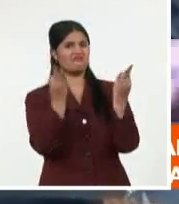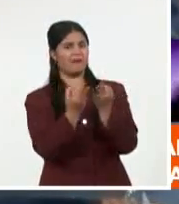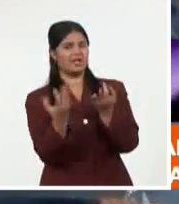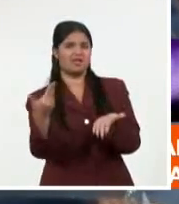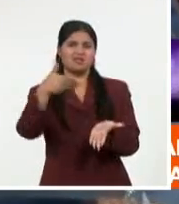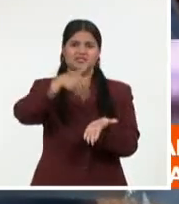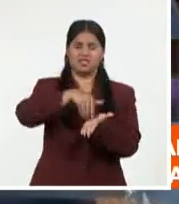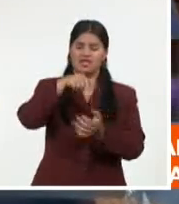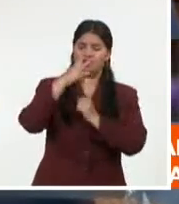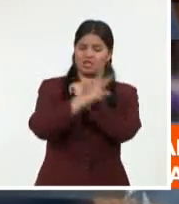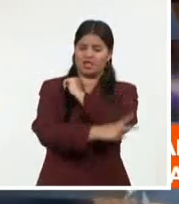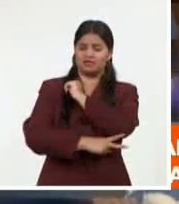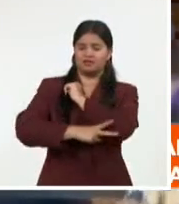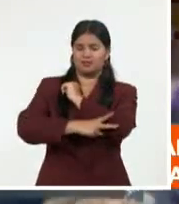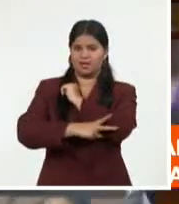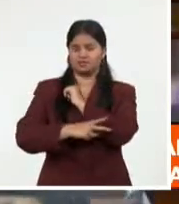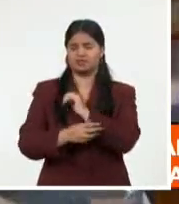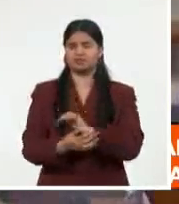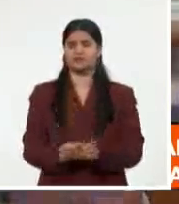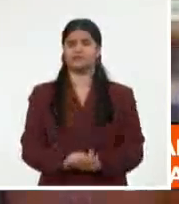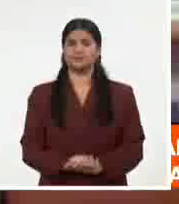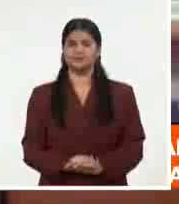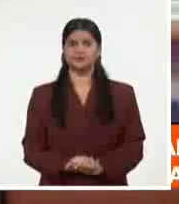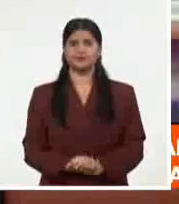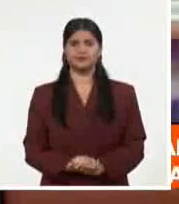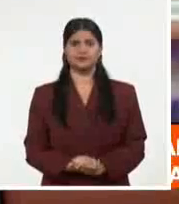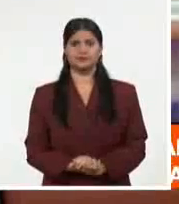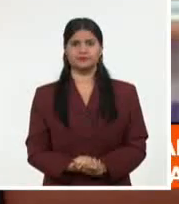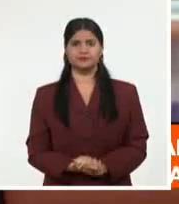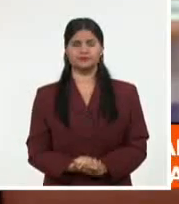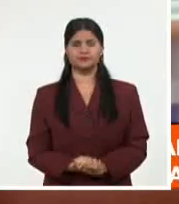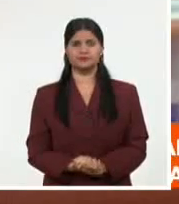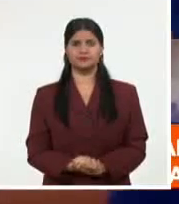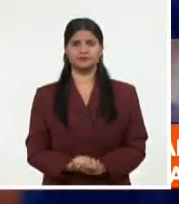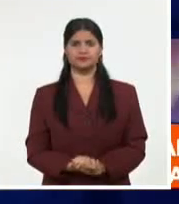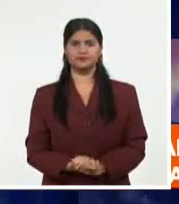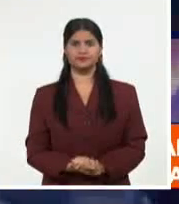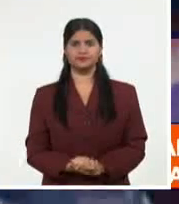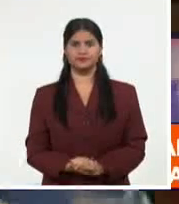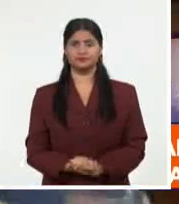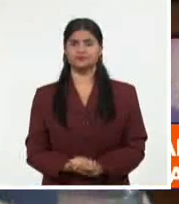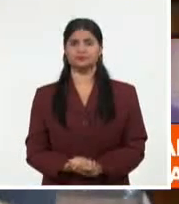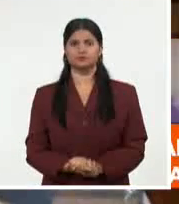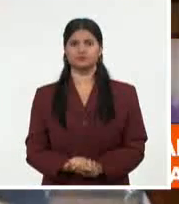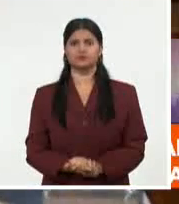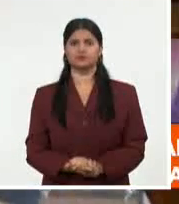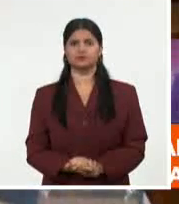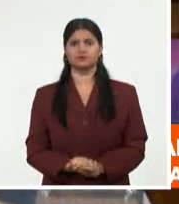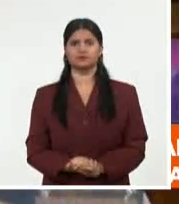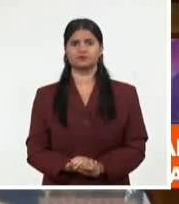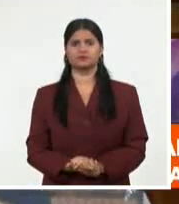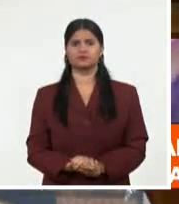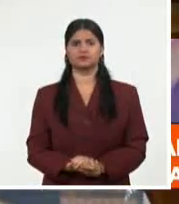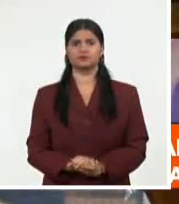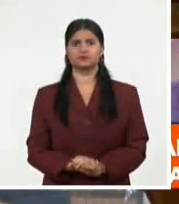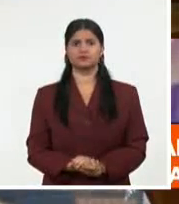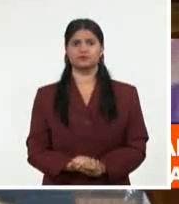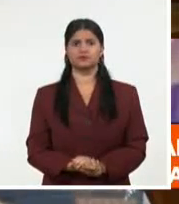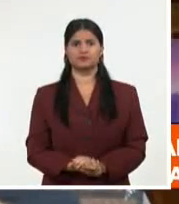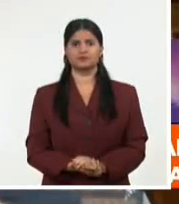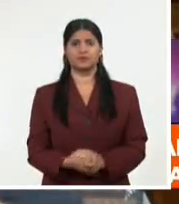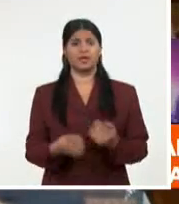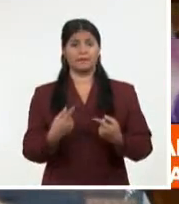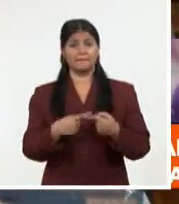arrival at the airport, I felt I was coming to visit family. Pero esto no resta un ápice de trascendencia política al